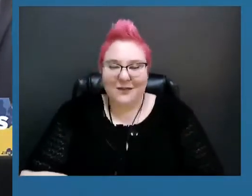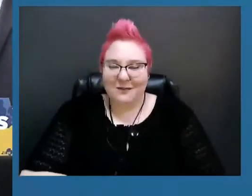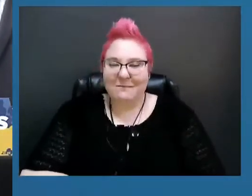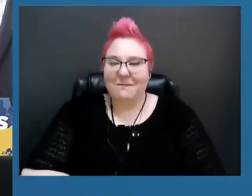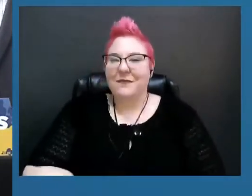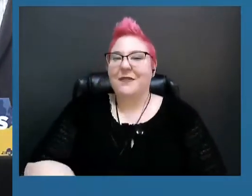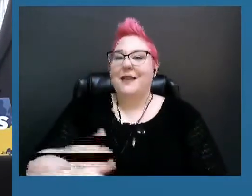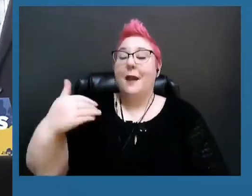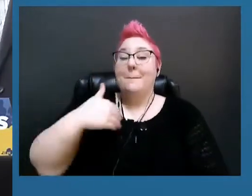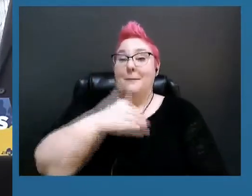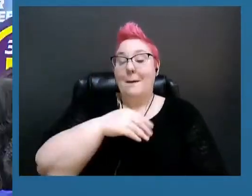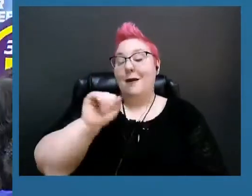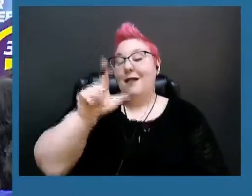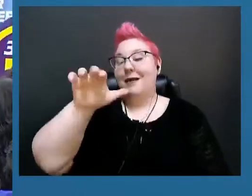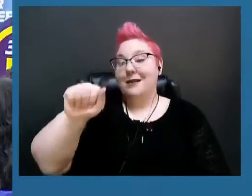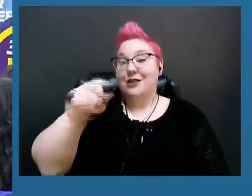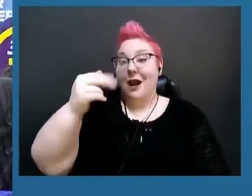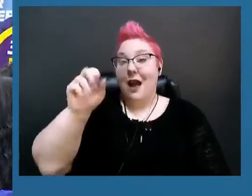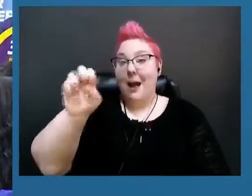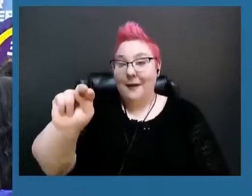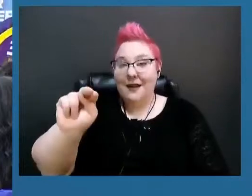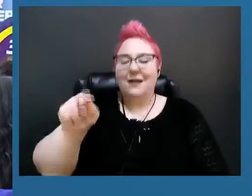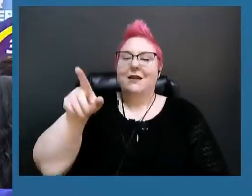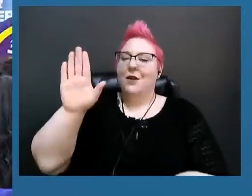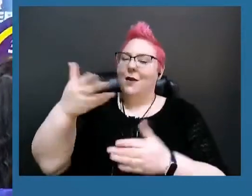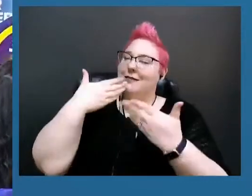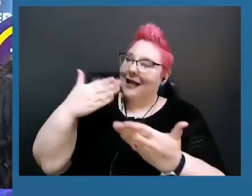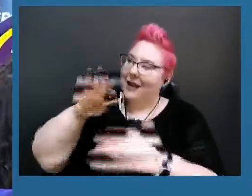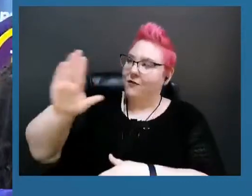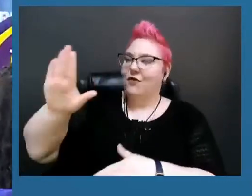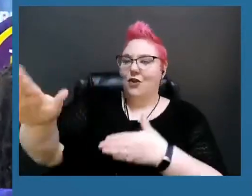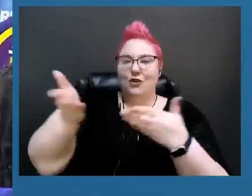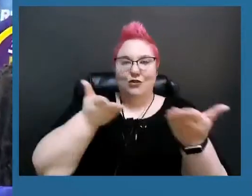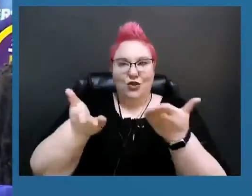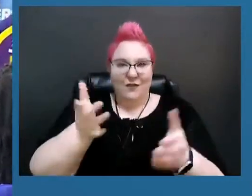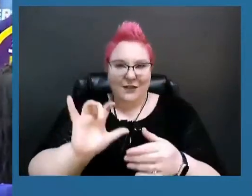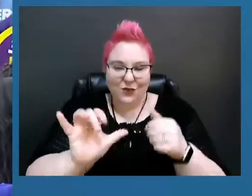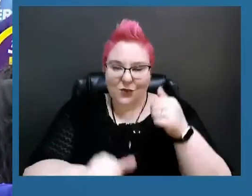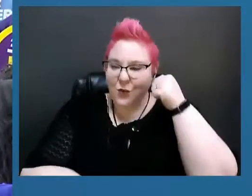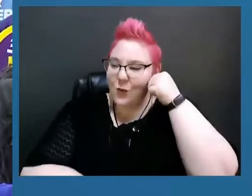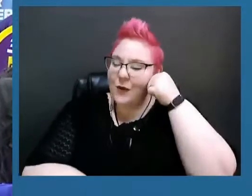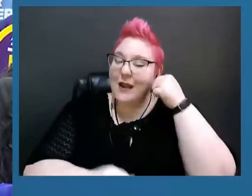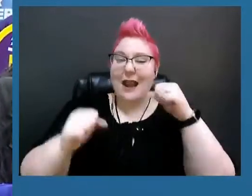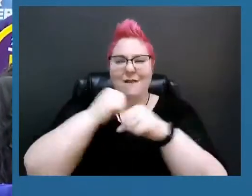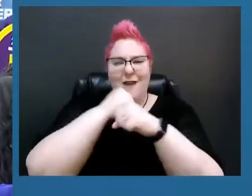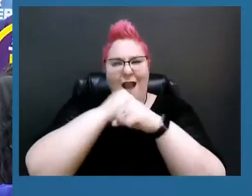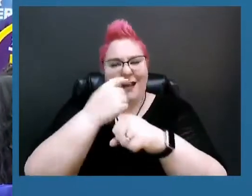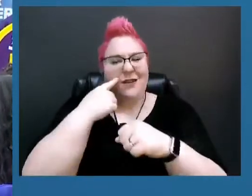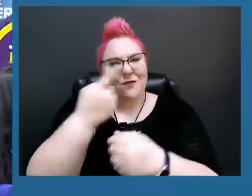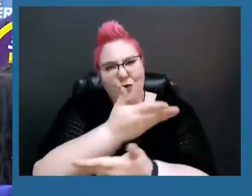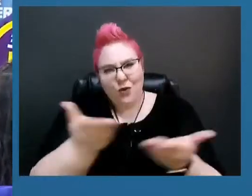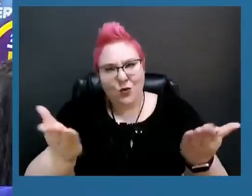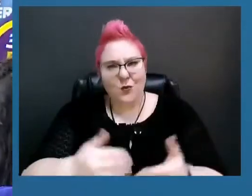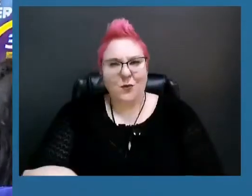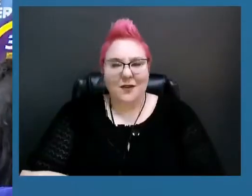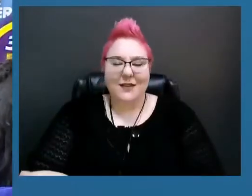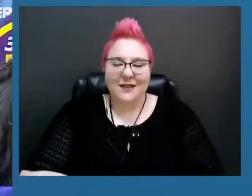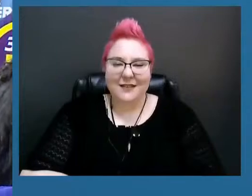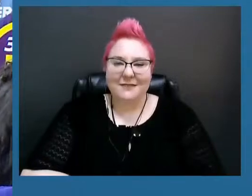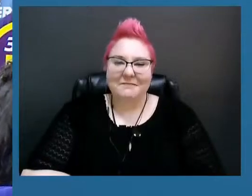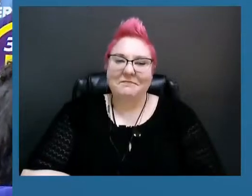Assemblymember Alicia Heineman, I want to thank her for her service as well. And fighting for all of you. Well, let me tell you